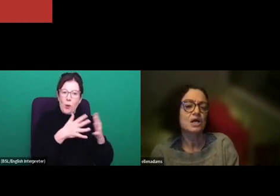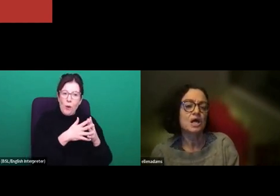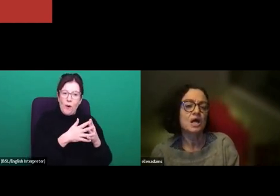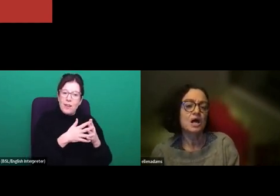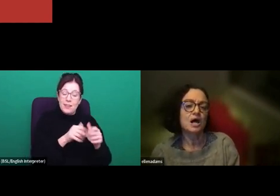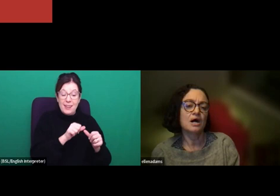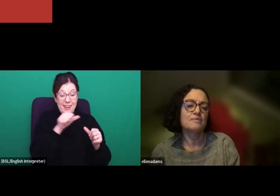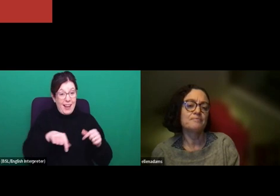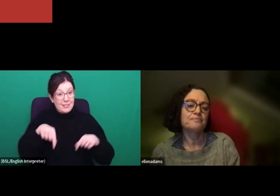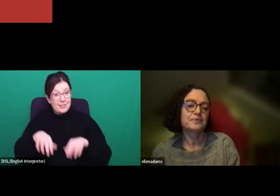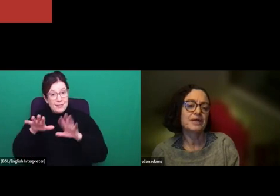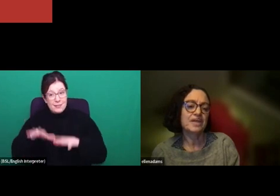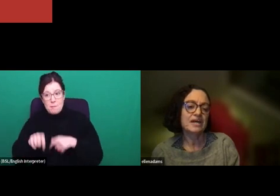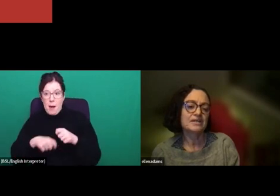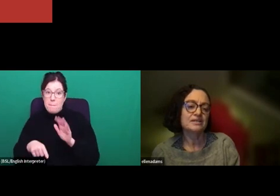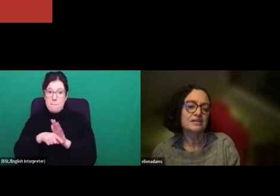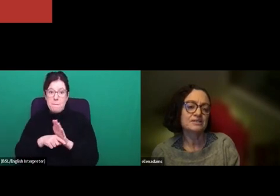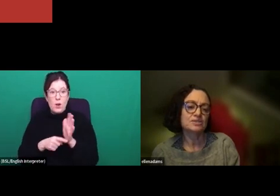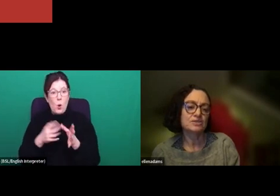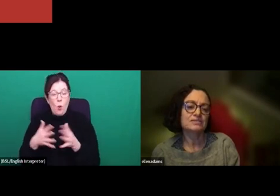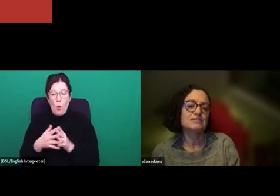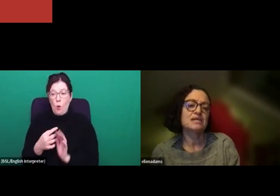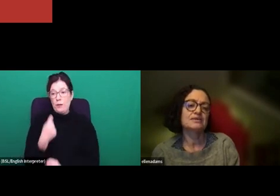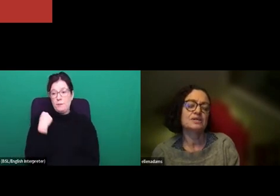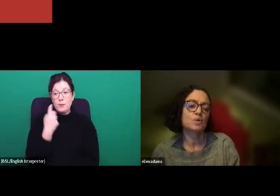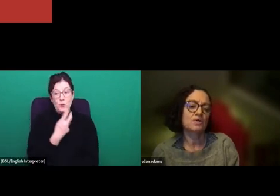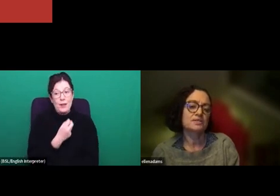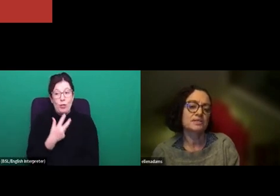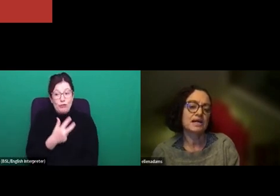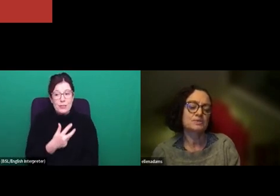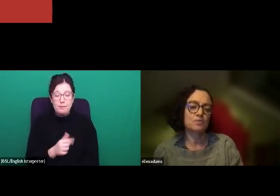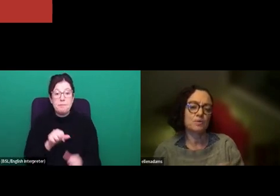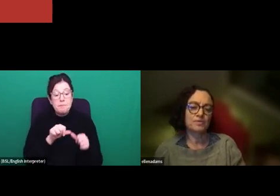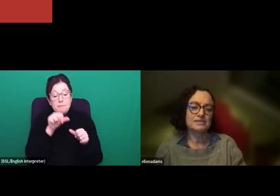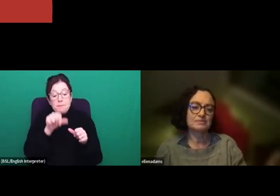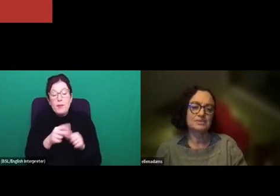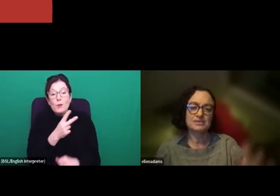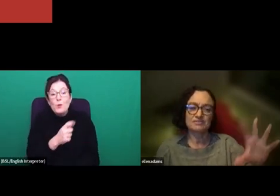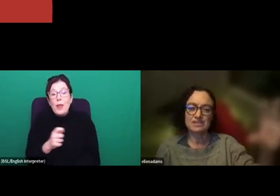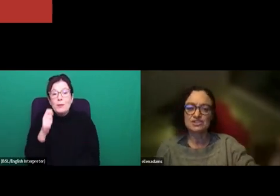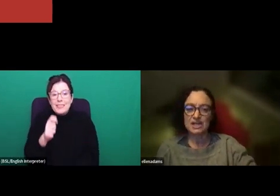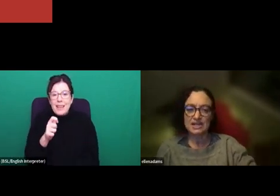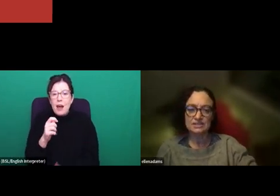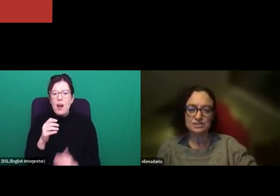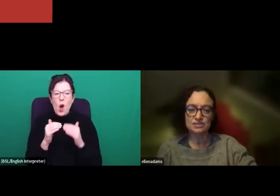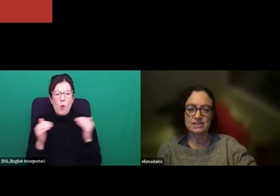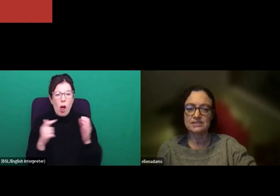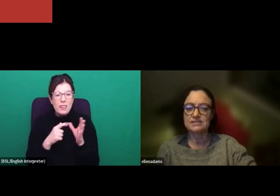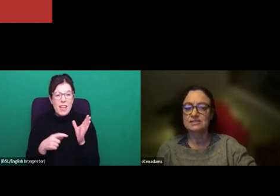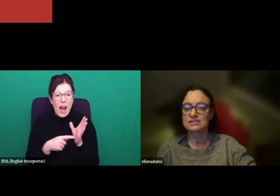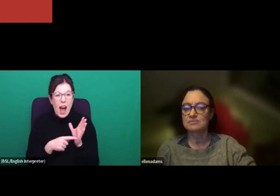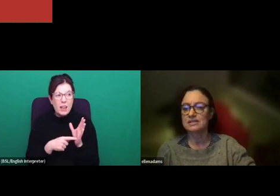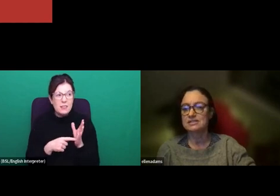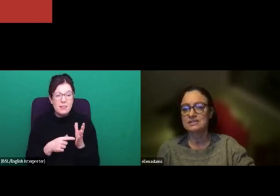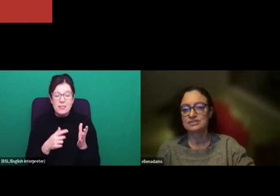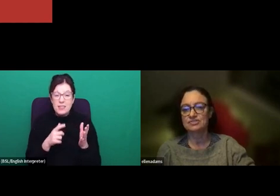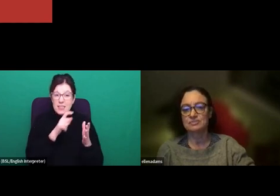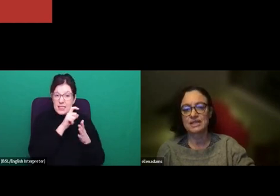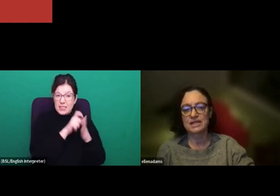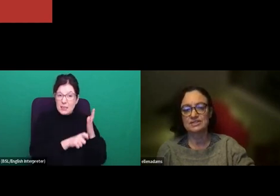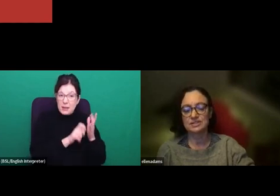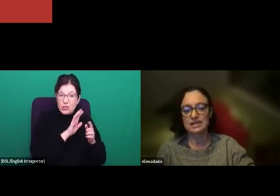language. And then 2010, the Equality Act, what that seemed to do, it didn't really change the